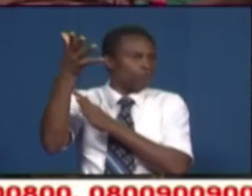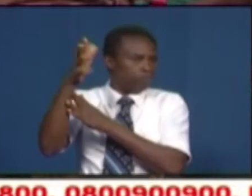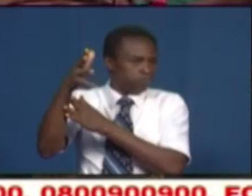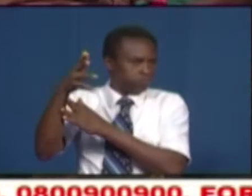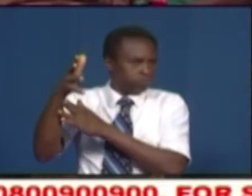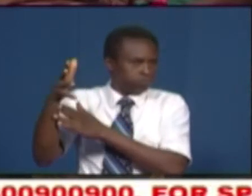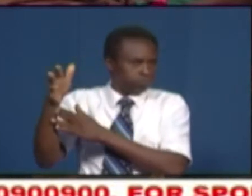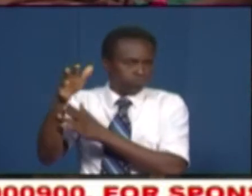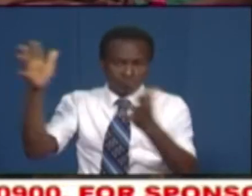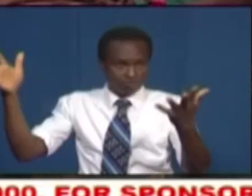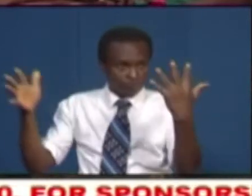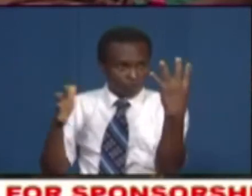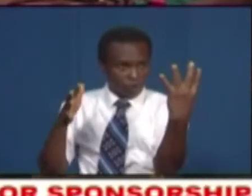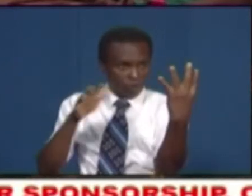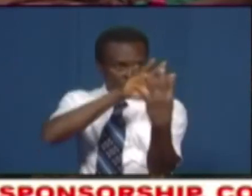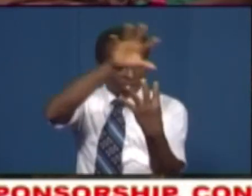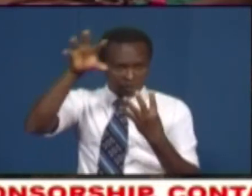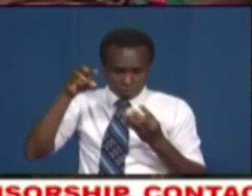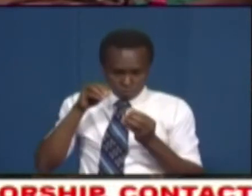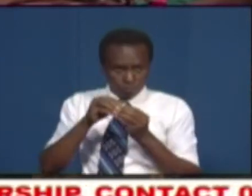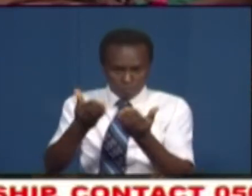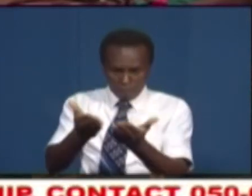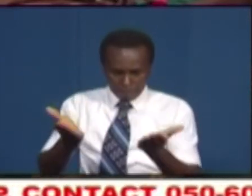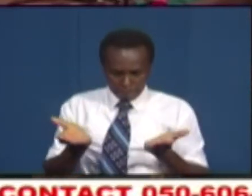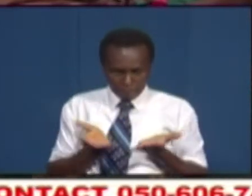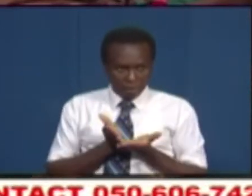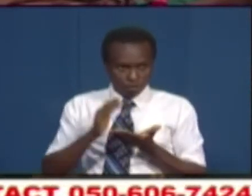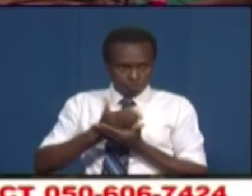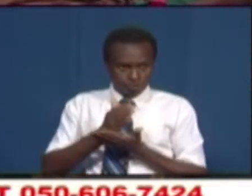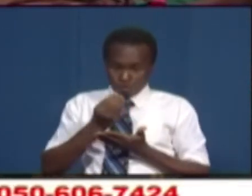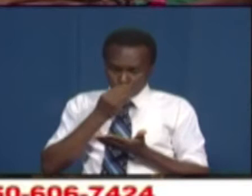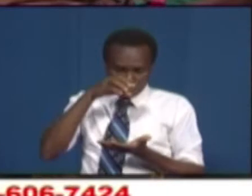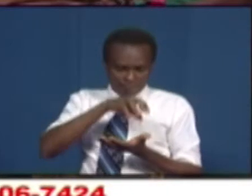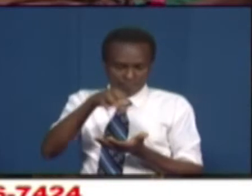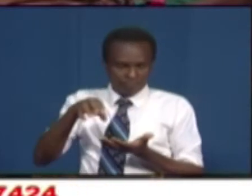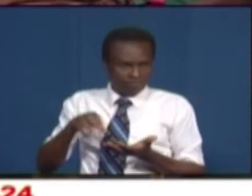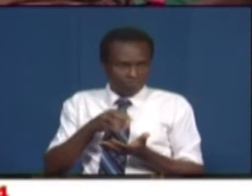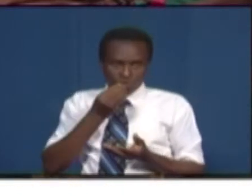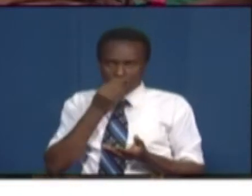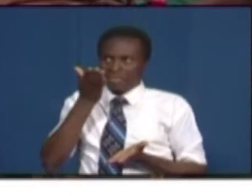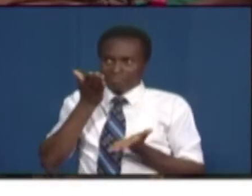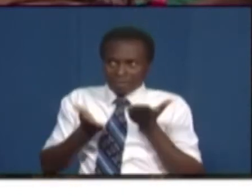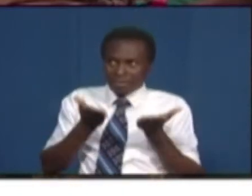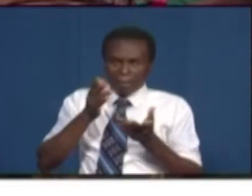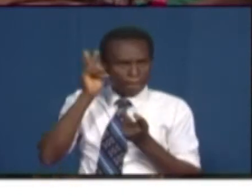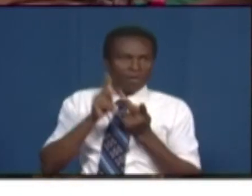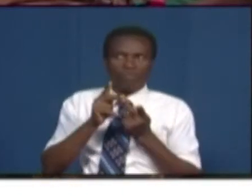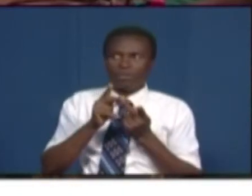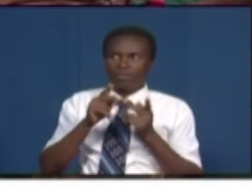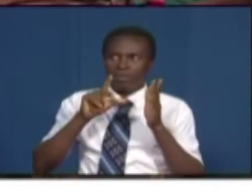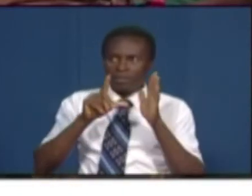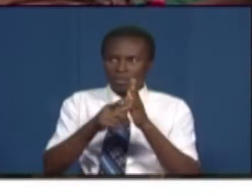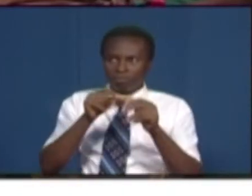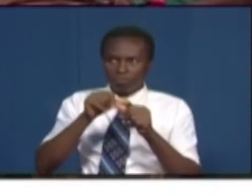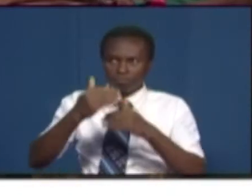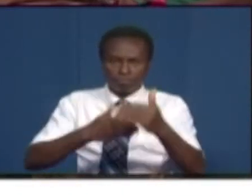So I'm noticing that, you know, calls keep cutting. We are really sorry. We really want to, you know, hear from you. We really want to pick a lot of calls.